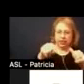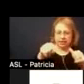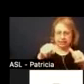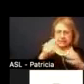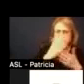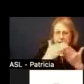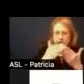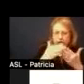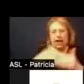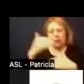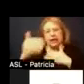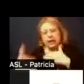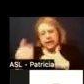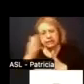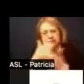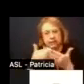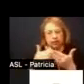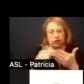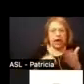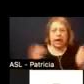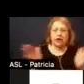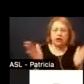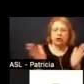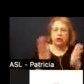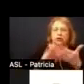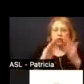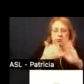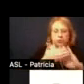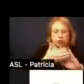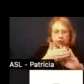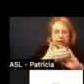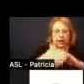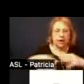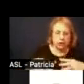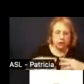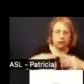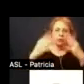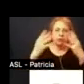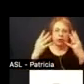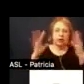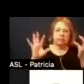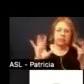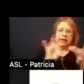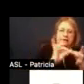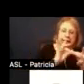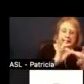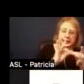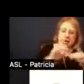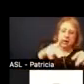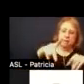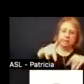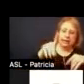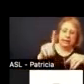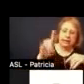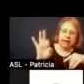you know i would encourage uh community to please pull up the um linked pdfs that are in the agenda there's a